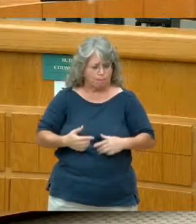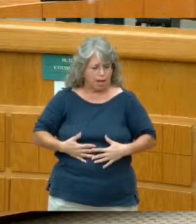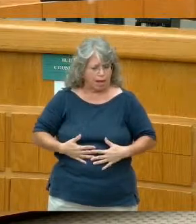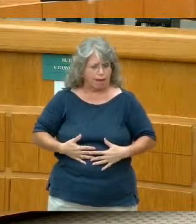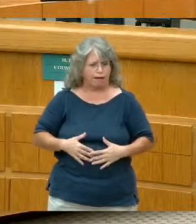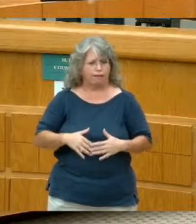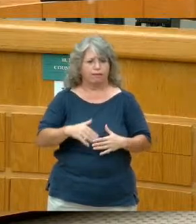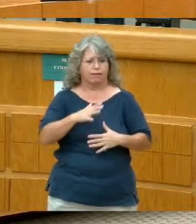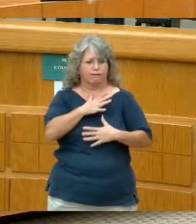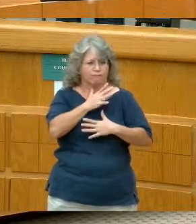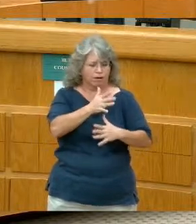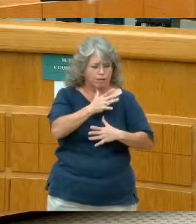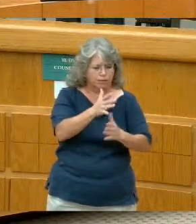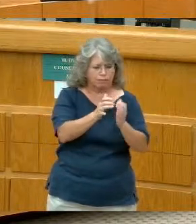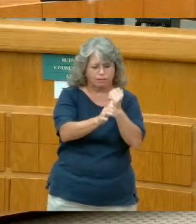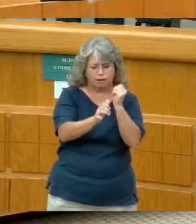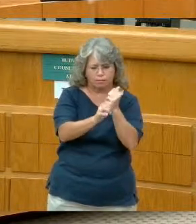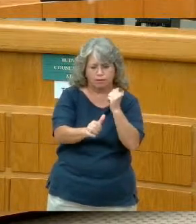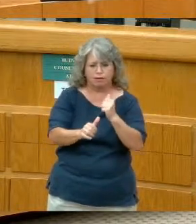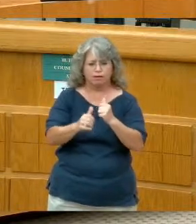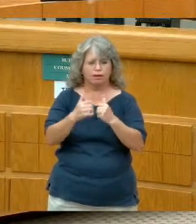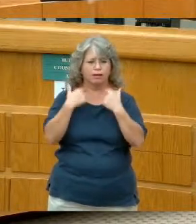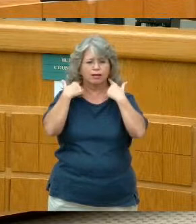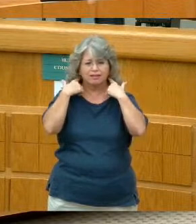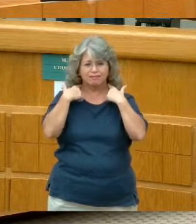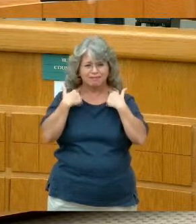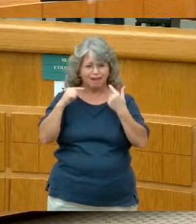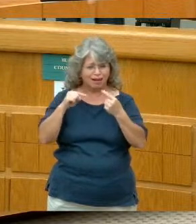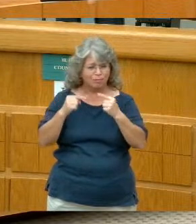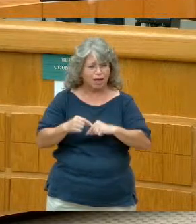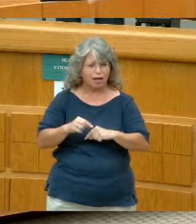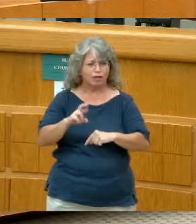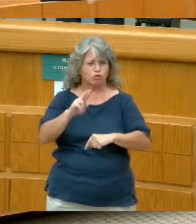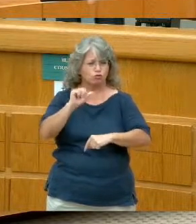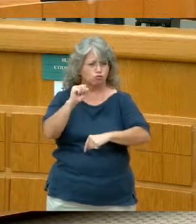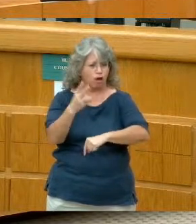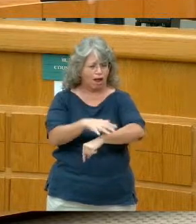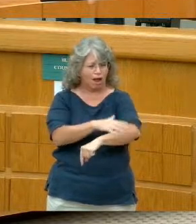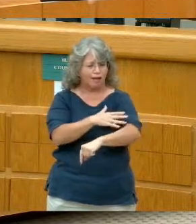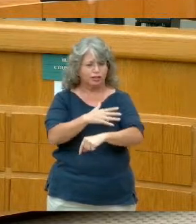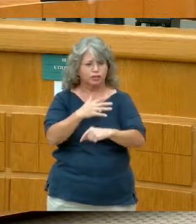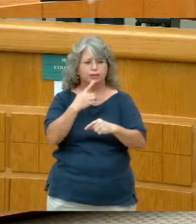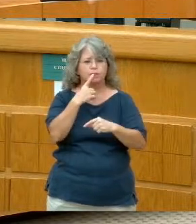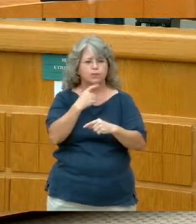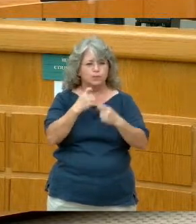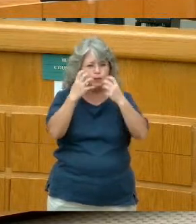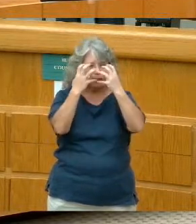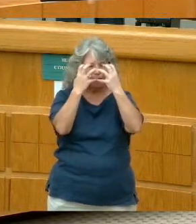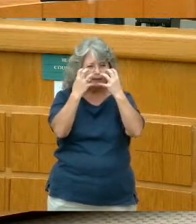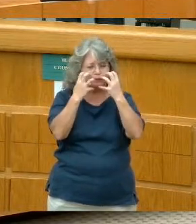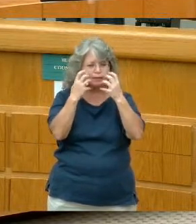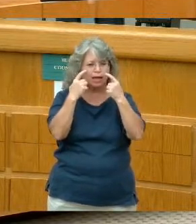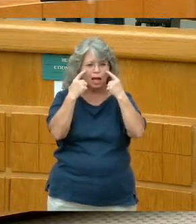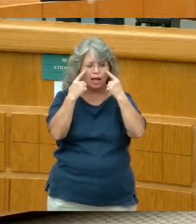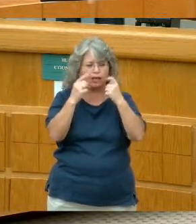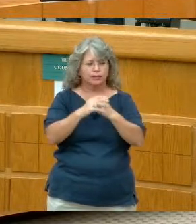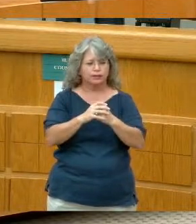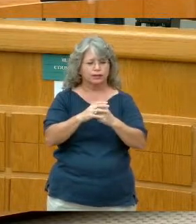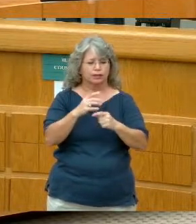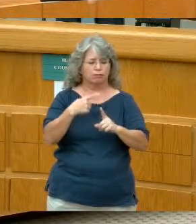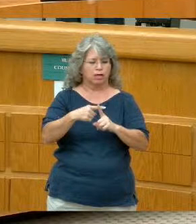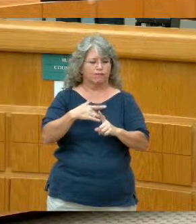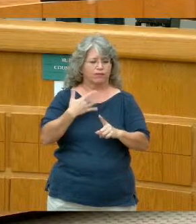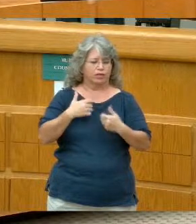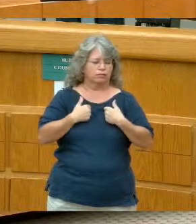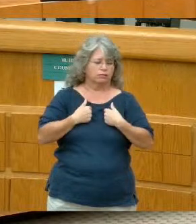vomiting, diarrhea, neck pain, rash, bloodshot eyes, and feeling tired.